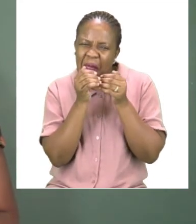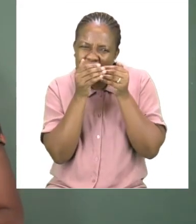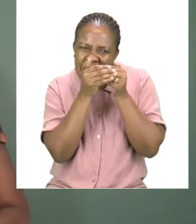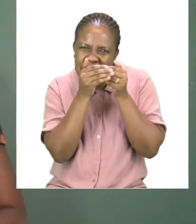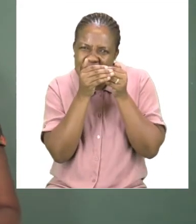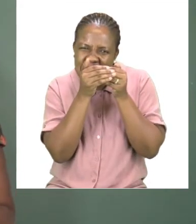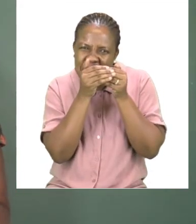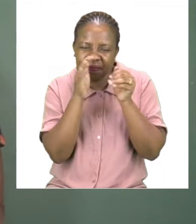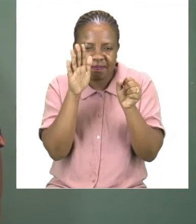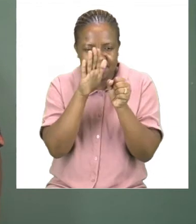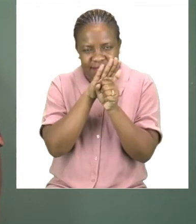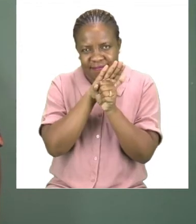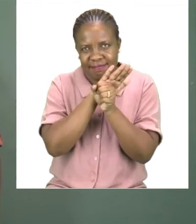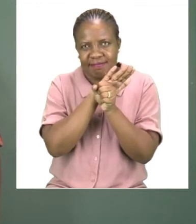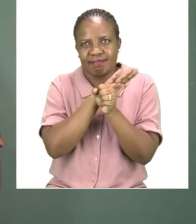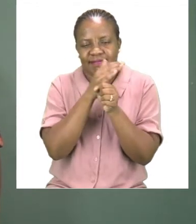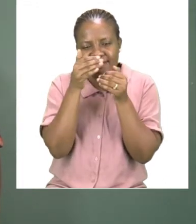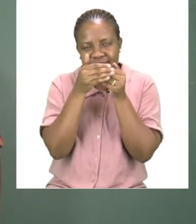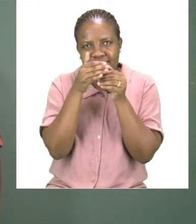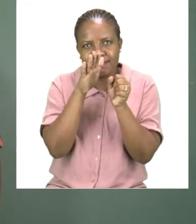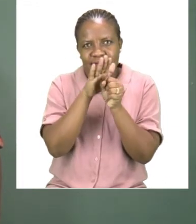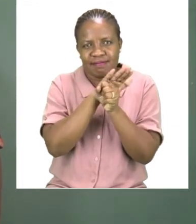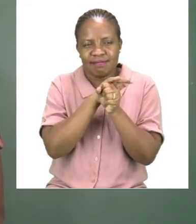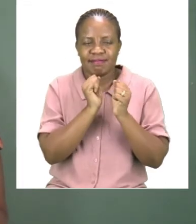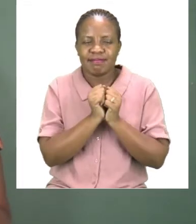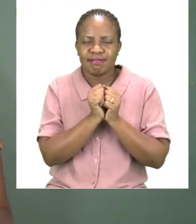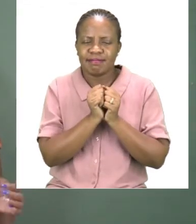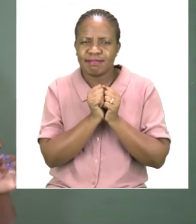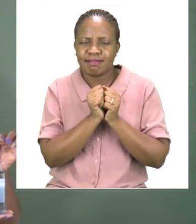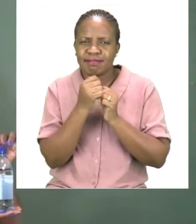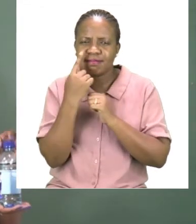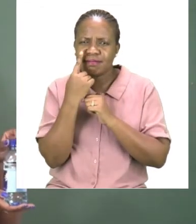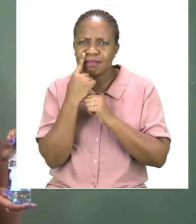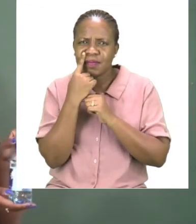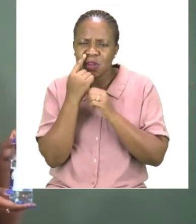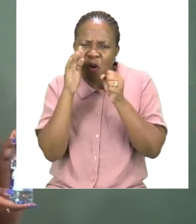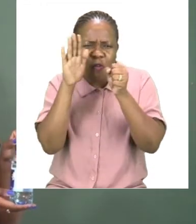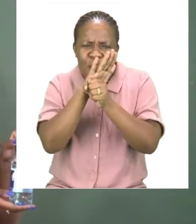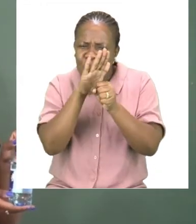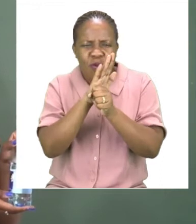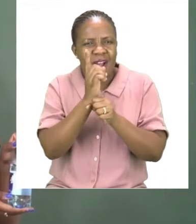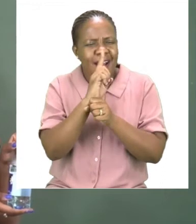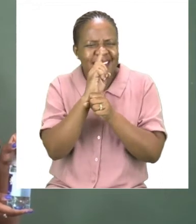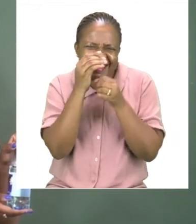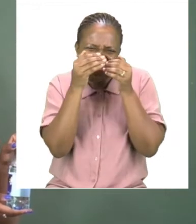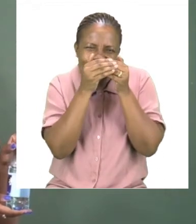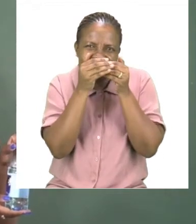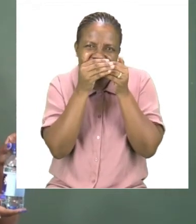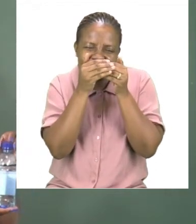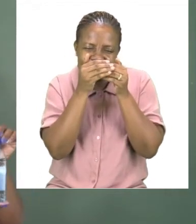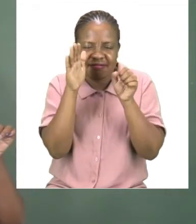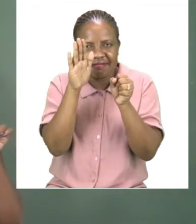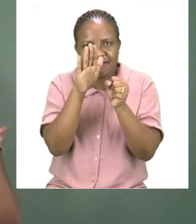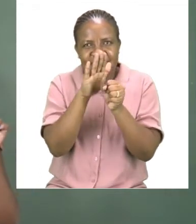Now if you see this line is almost at the top. So when we are saying nearly full